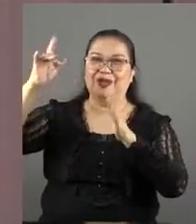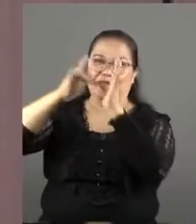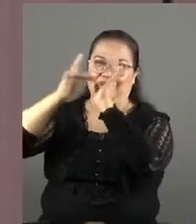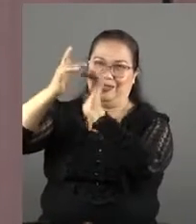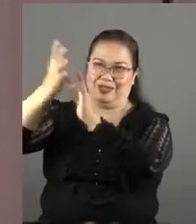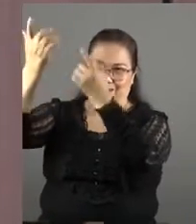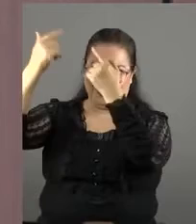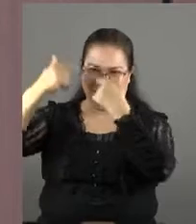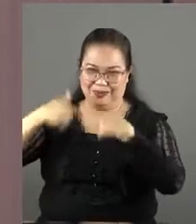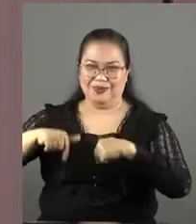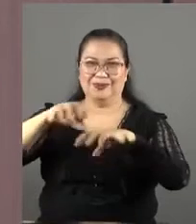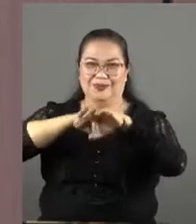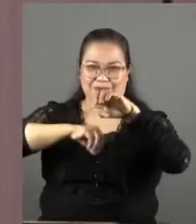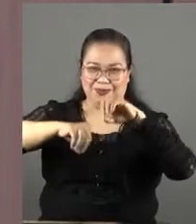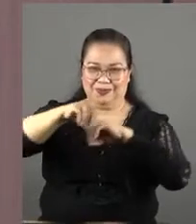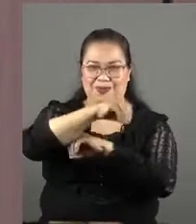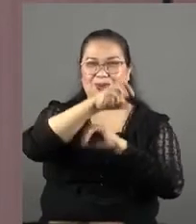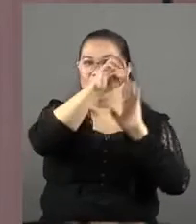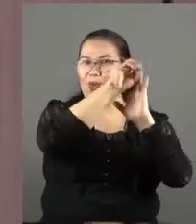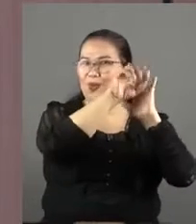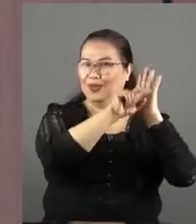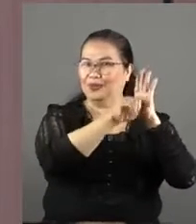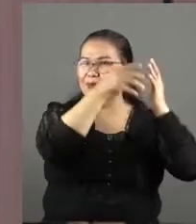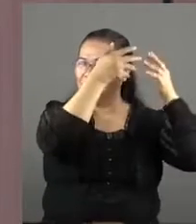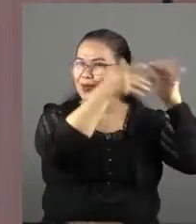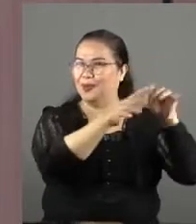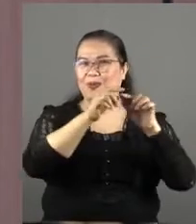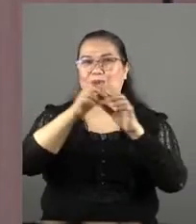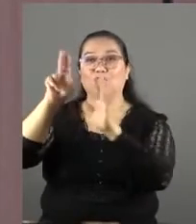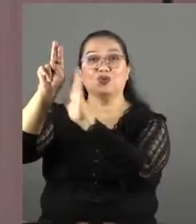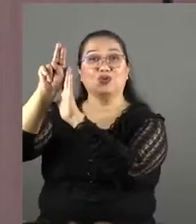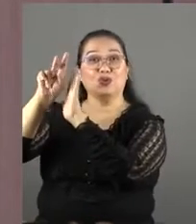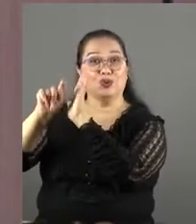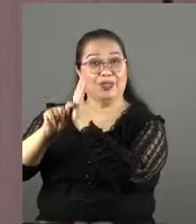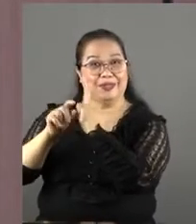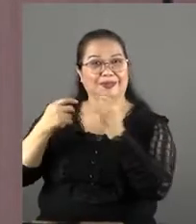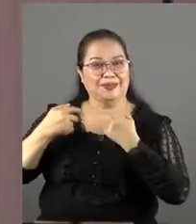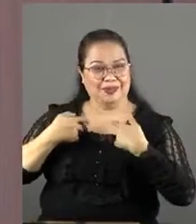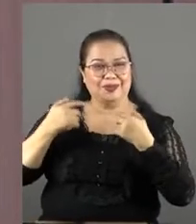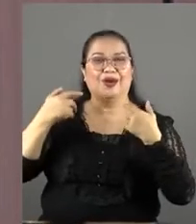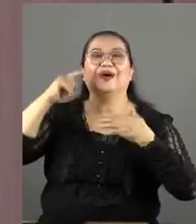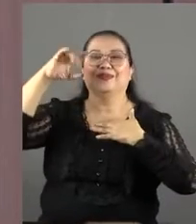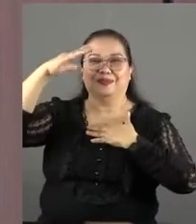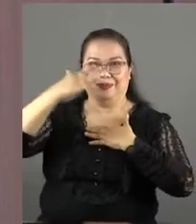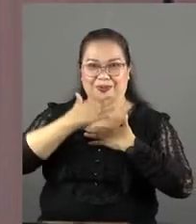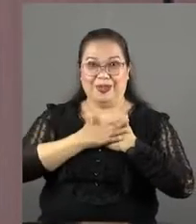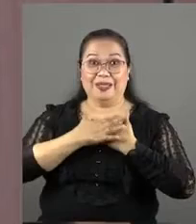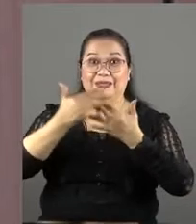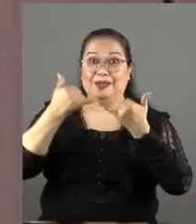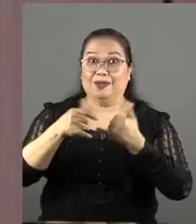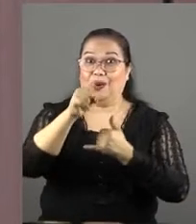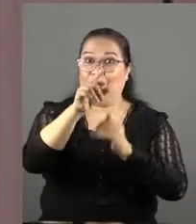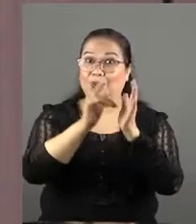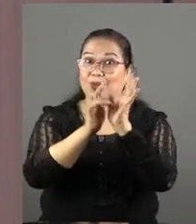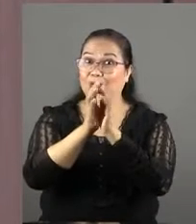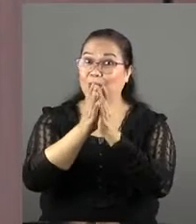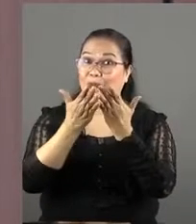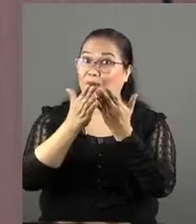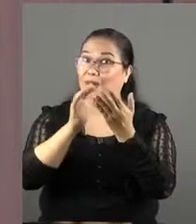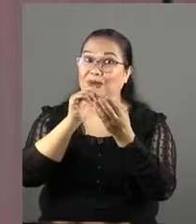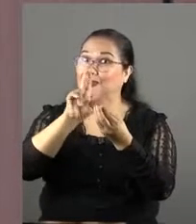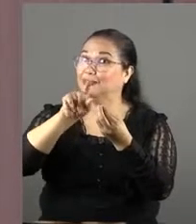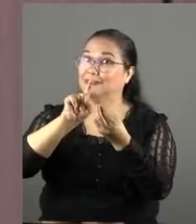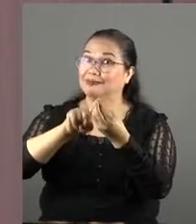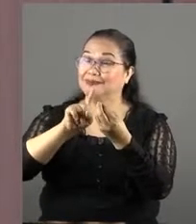He replaced the Old Testament system. Past grace, past grace. Now, please look at your Bibles. He's now going to talk